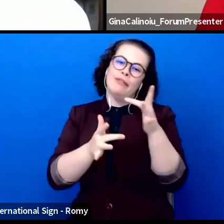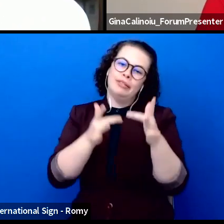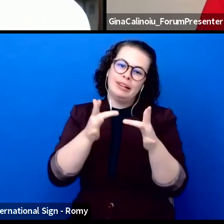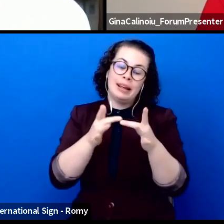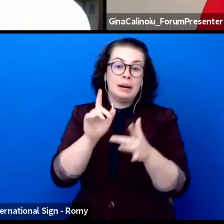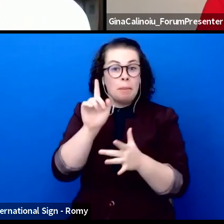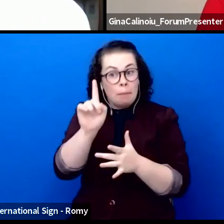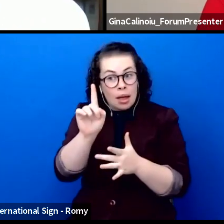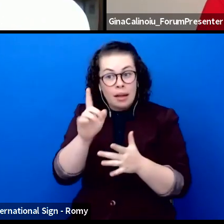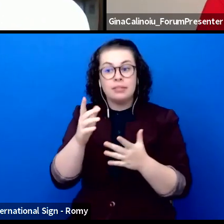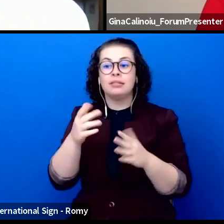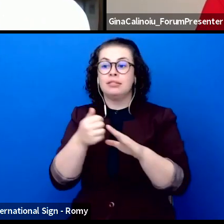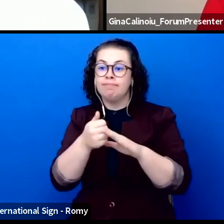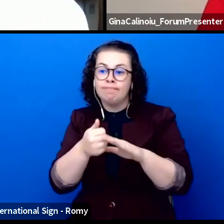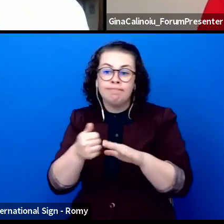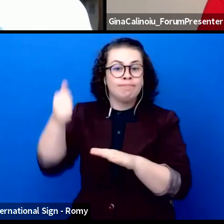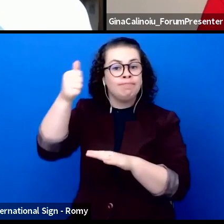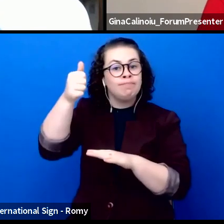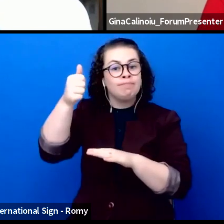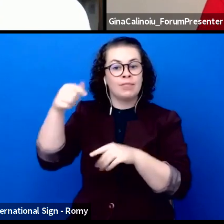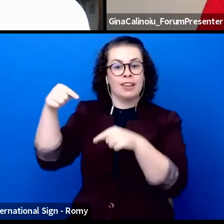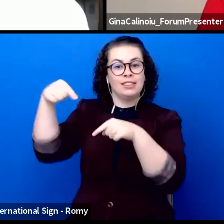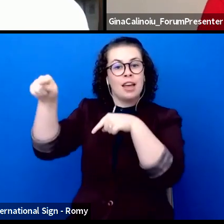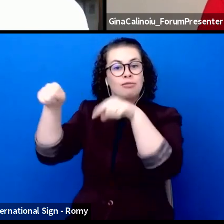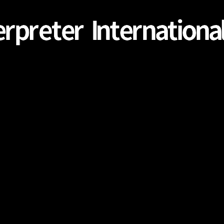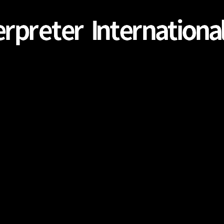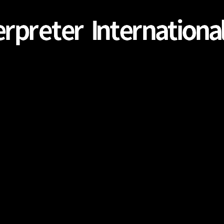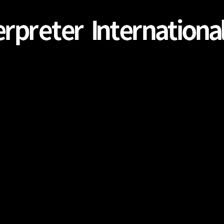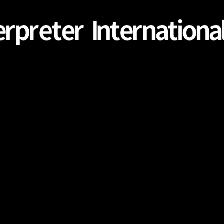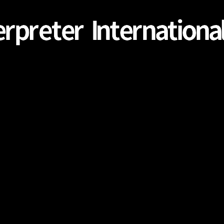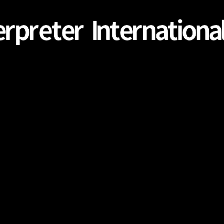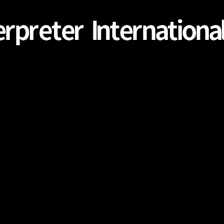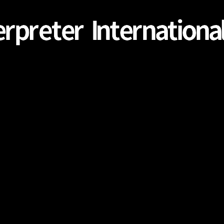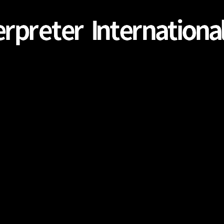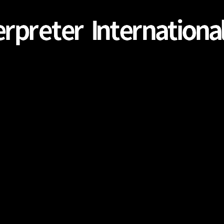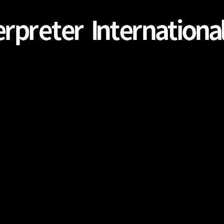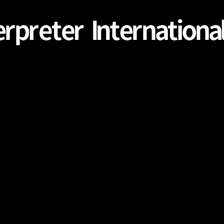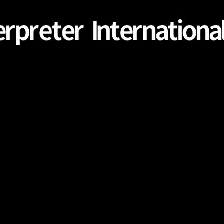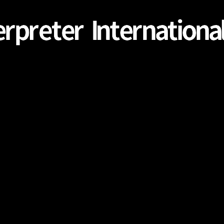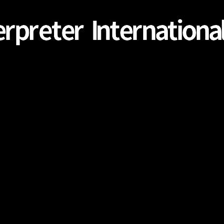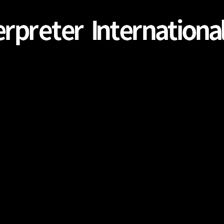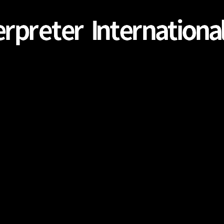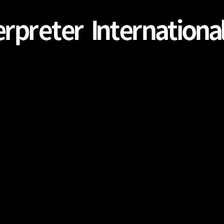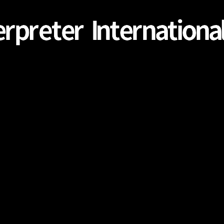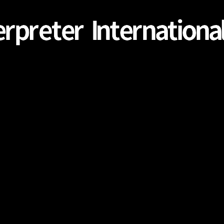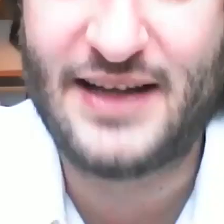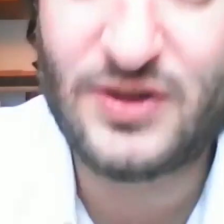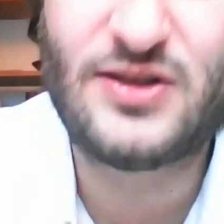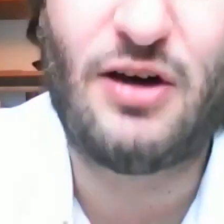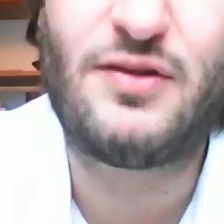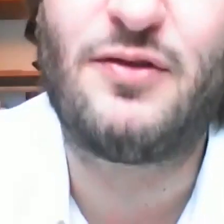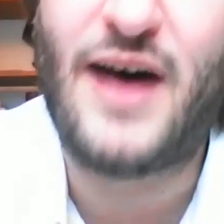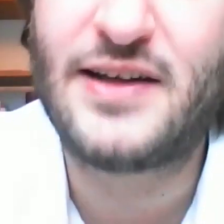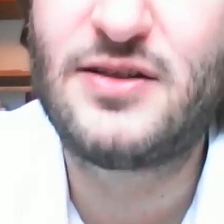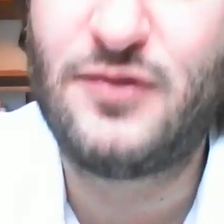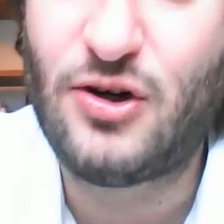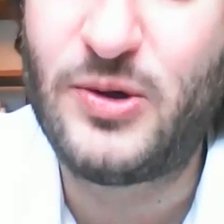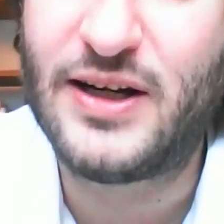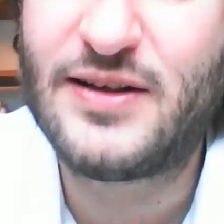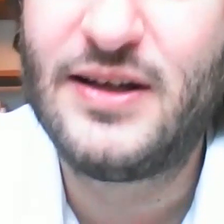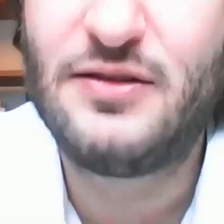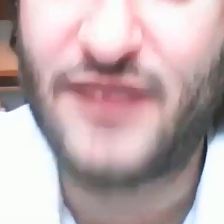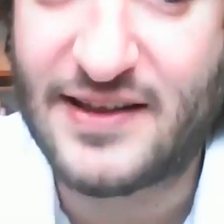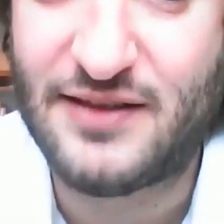Director and Artistic Director of Staatsschauspiel Dresden, Germany and host of the Fast